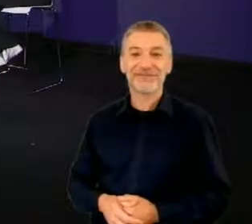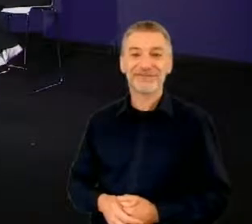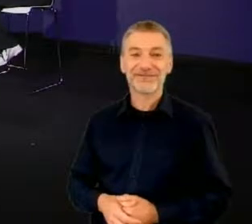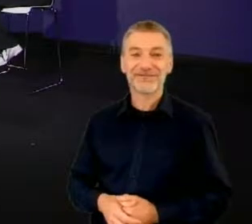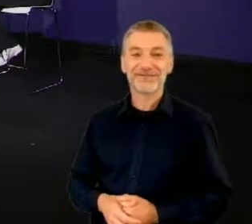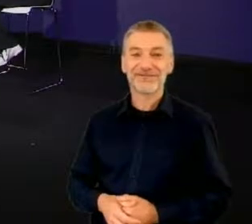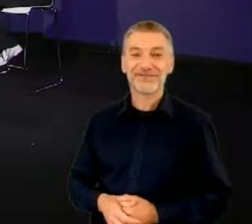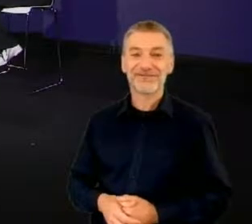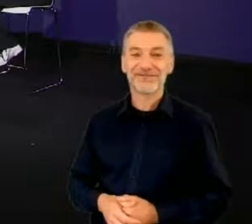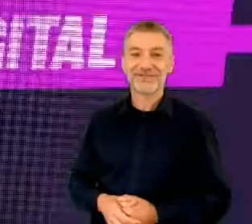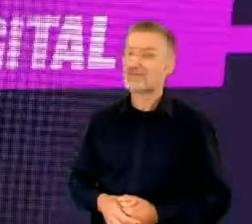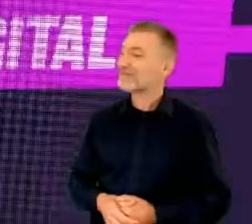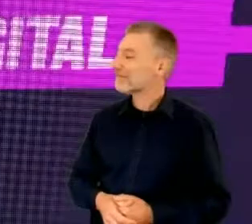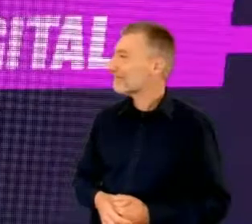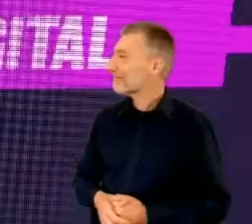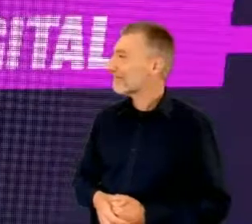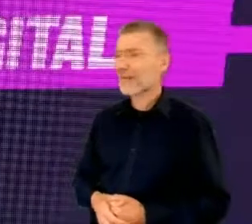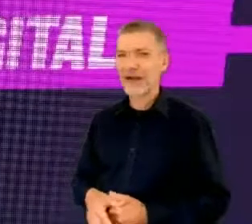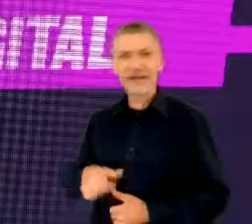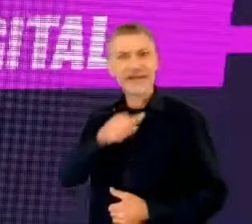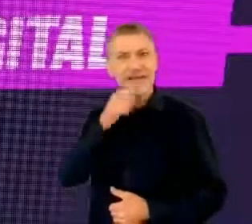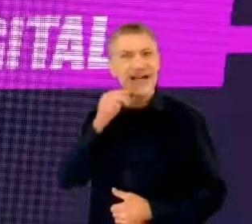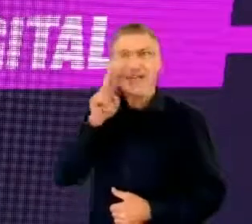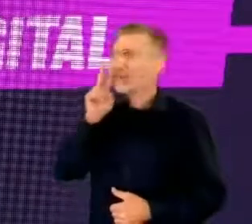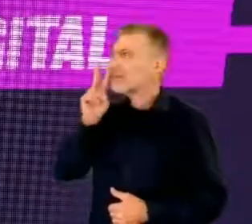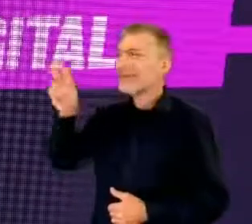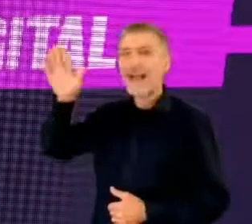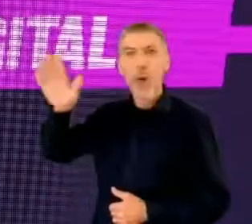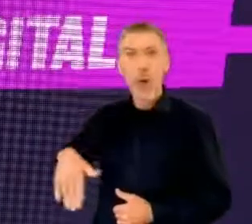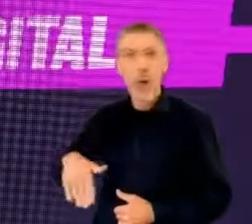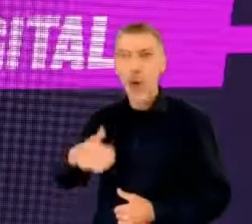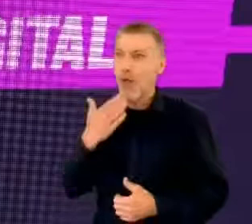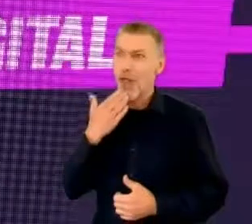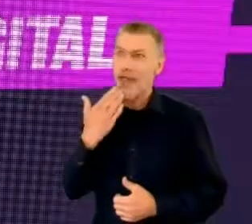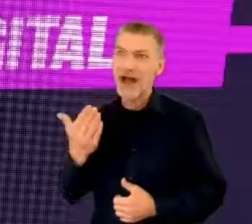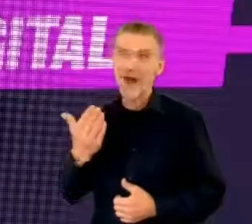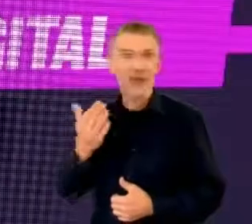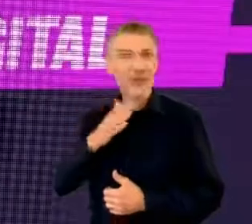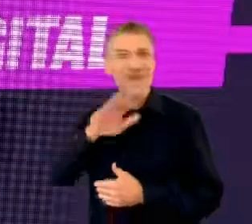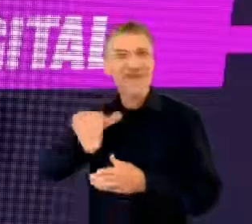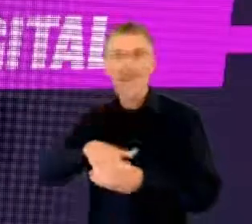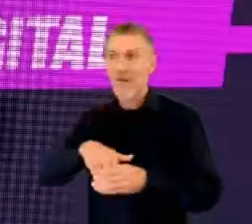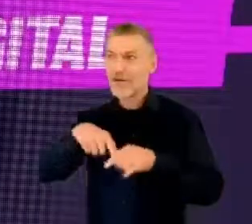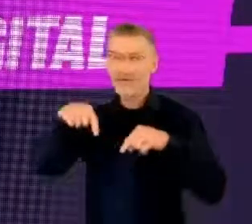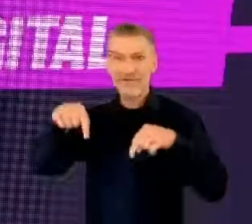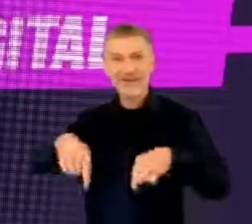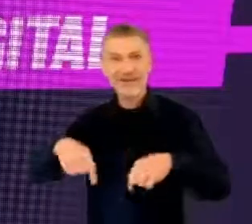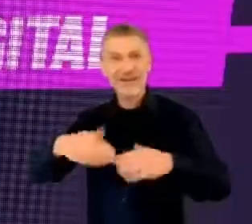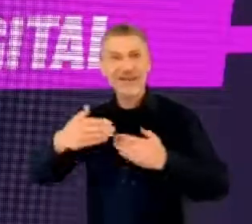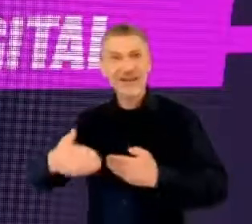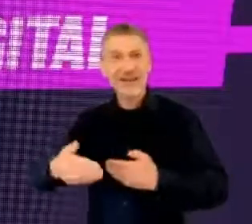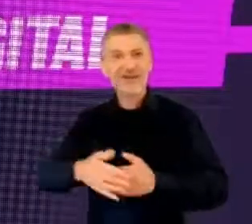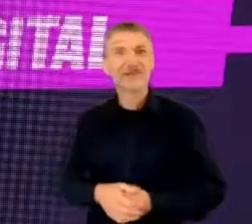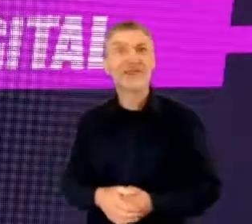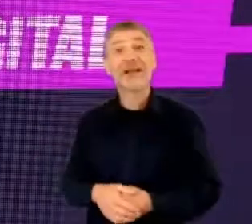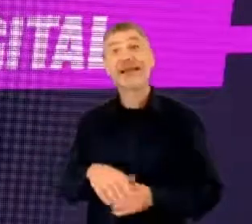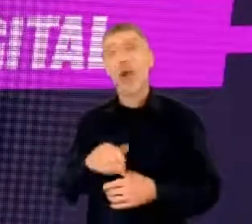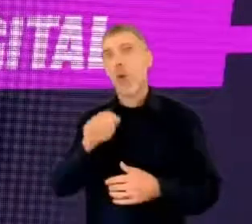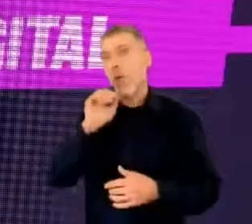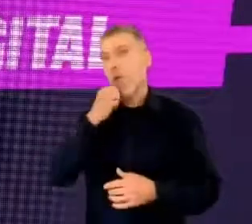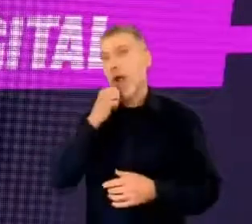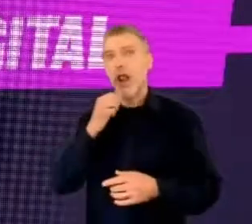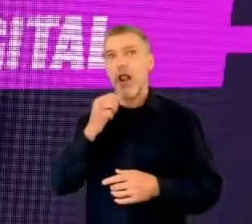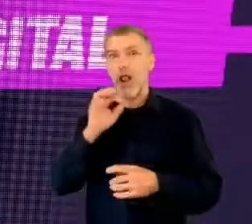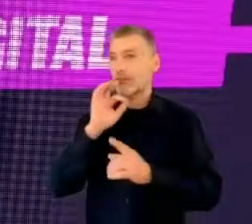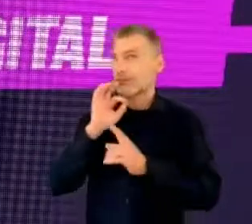It's so good to see you all. Thank you so much for being part of Meet the Future You. So, we're going to crack on with some awesome questions.